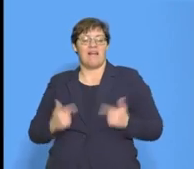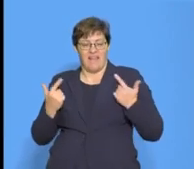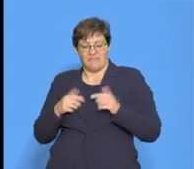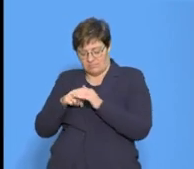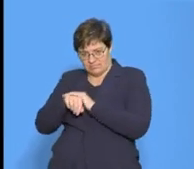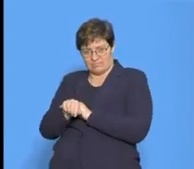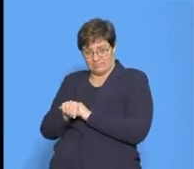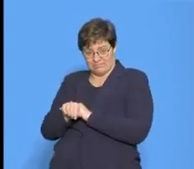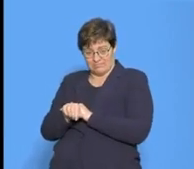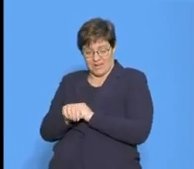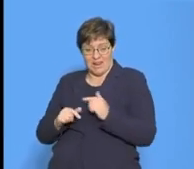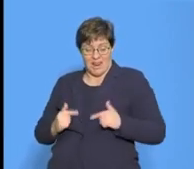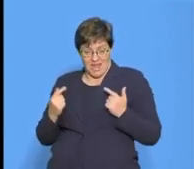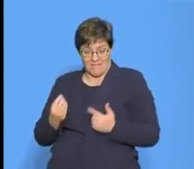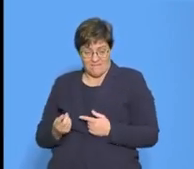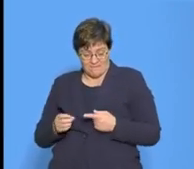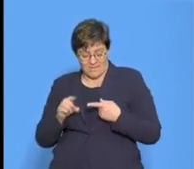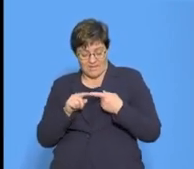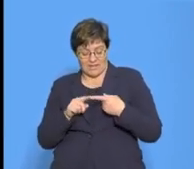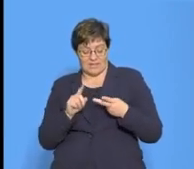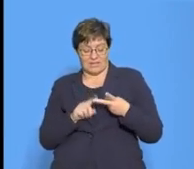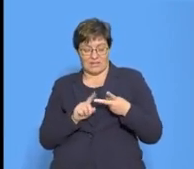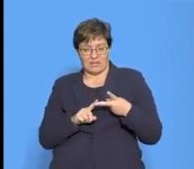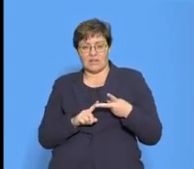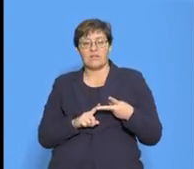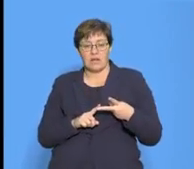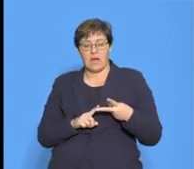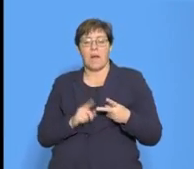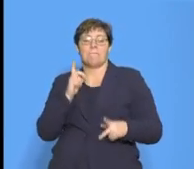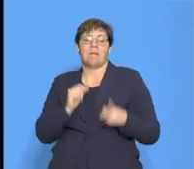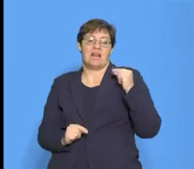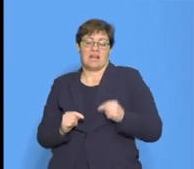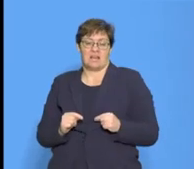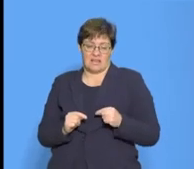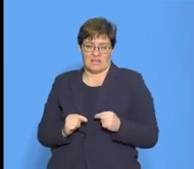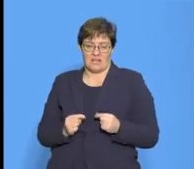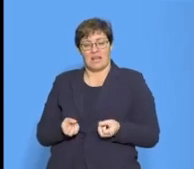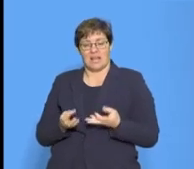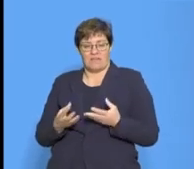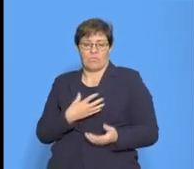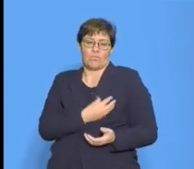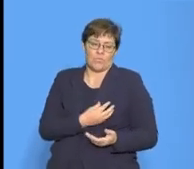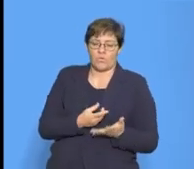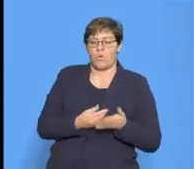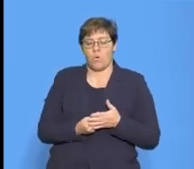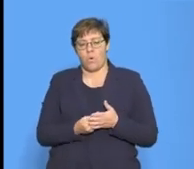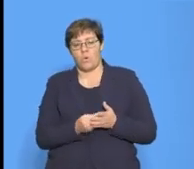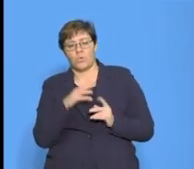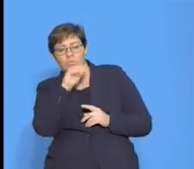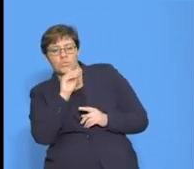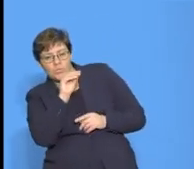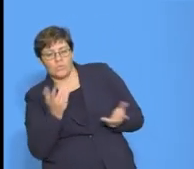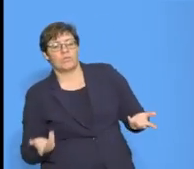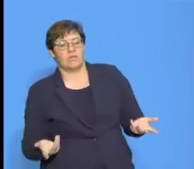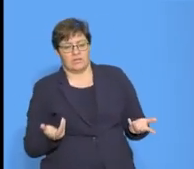to live young, so that's the first characteristic. And then they also feed them on milk, so they are nourished on